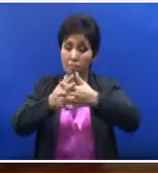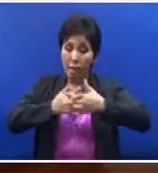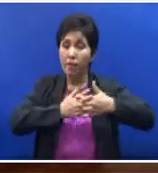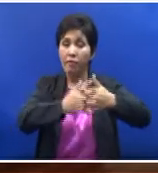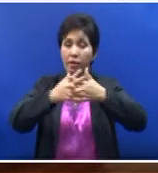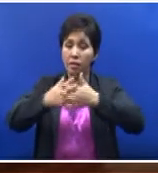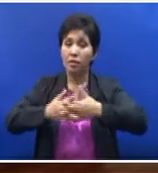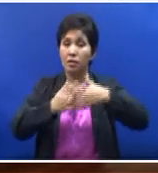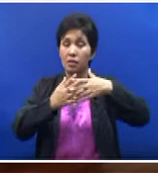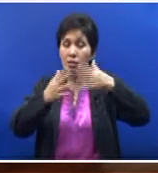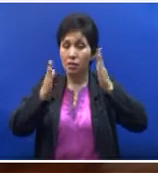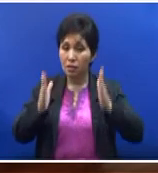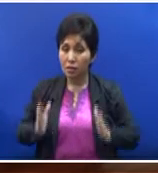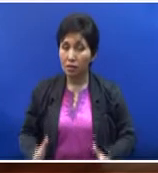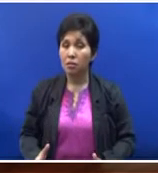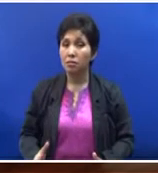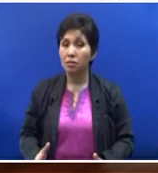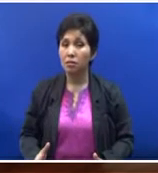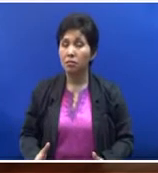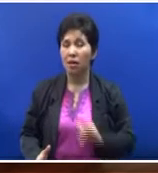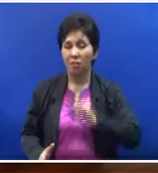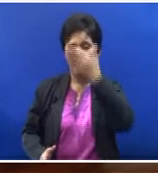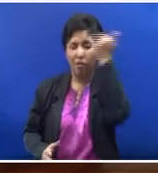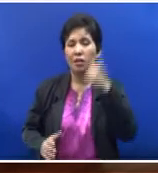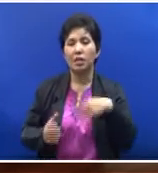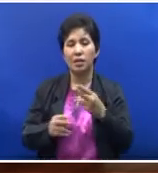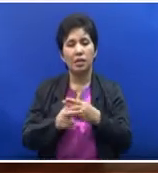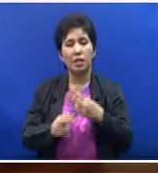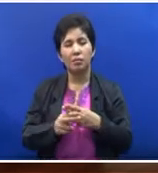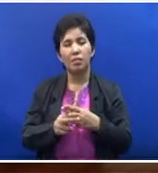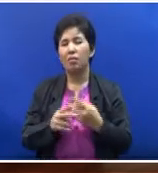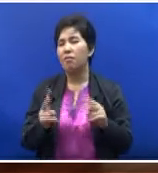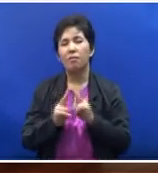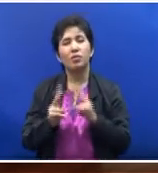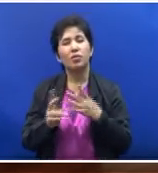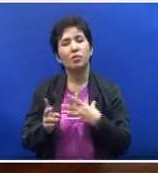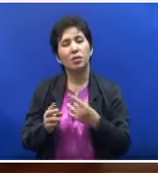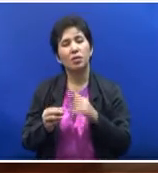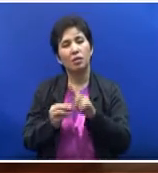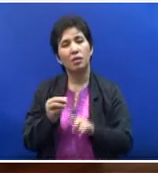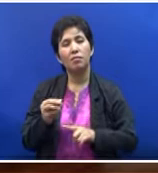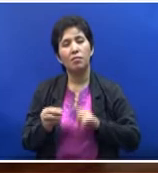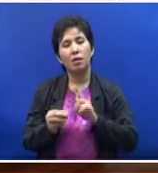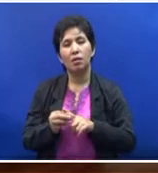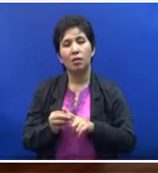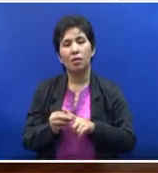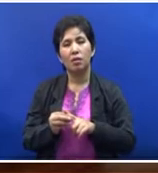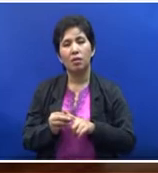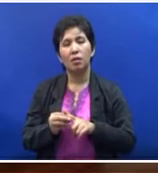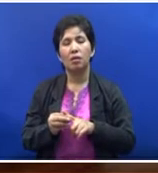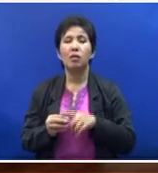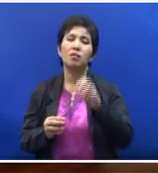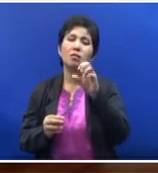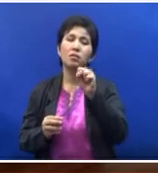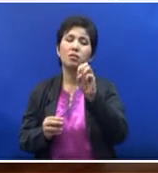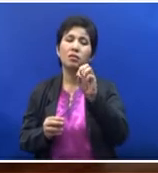guy, I forgot the name. Okay, he was interested to study about Sonoy people. Okay, Sonoy